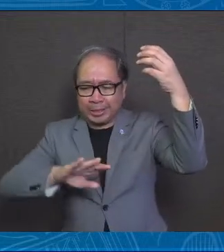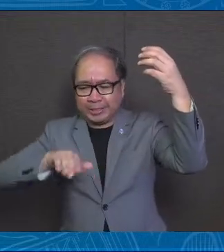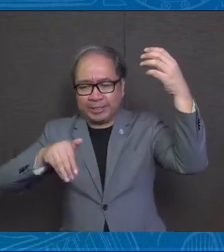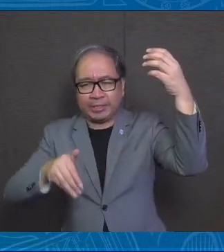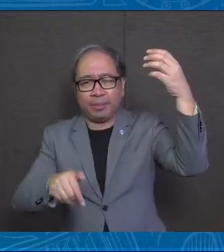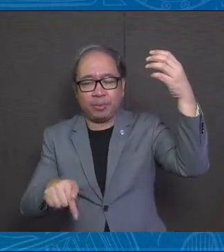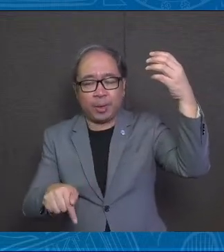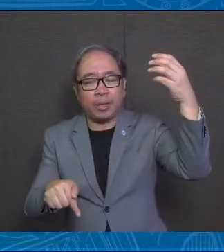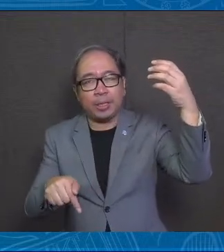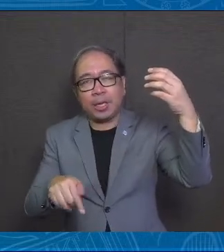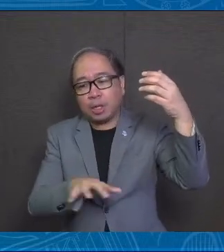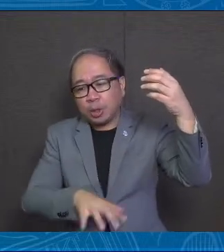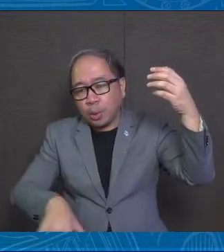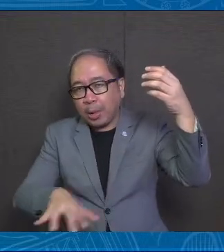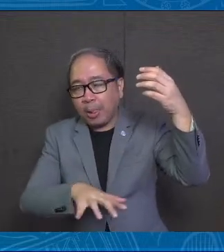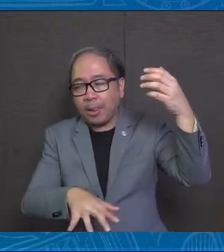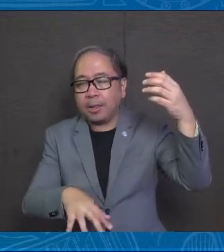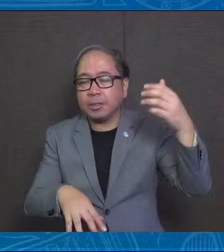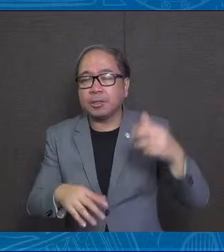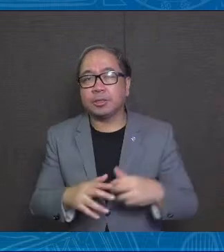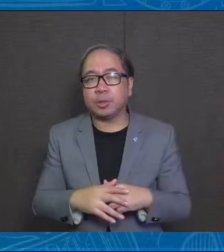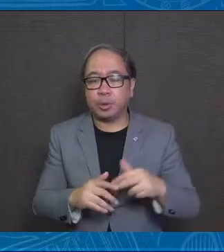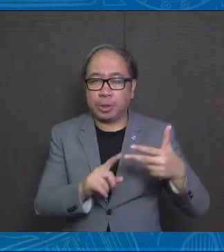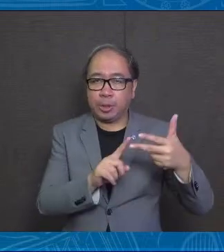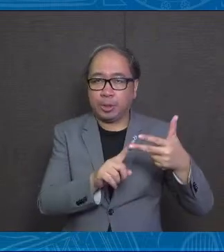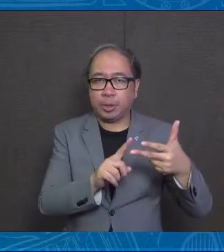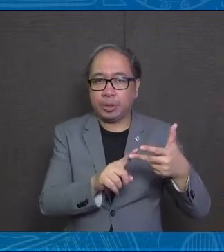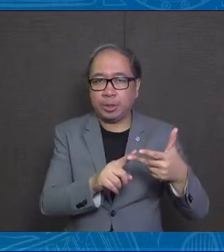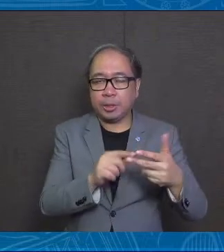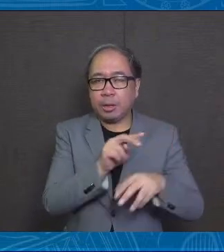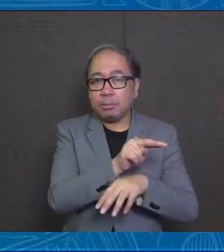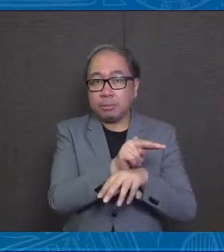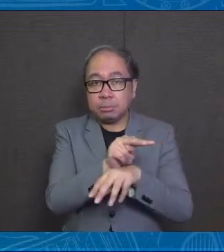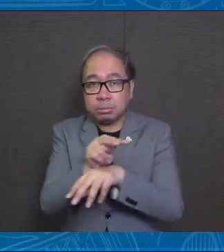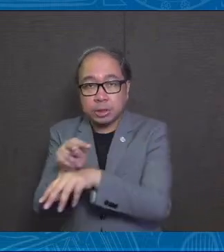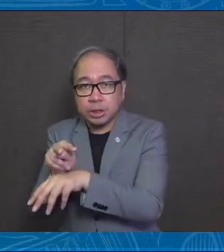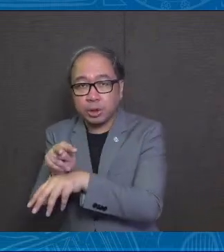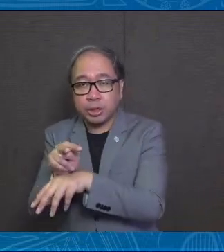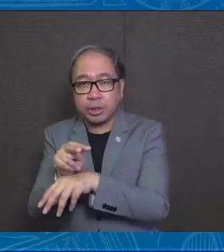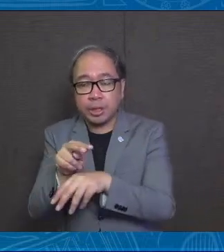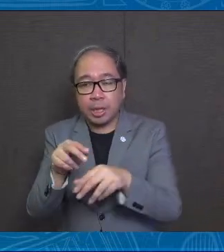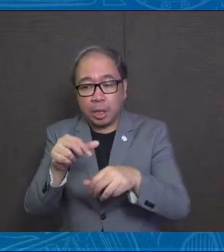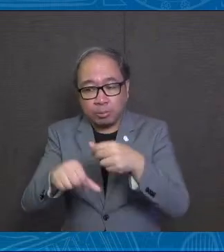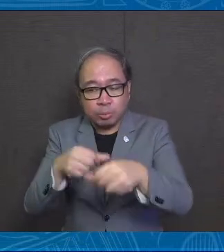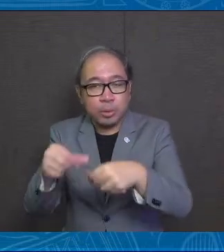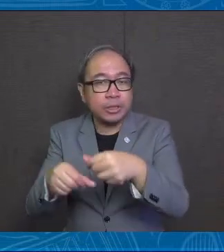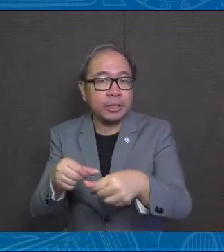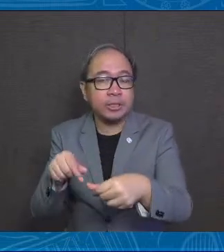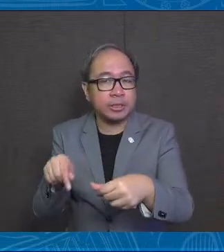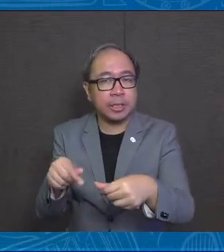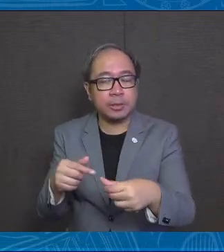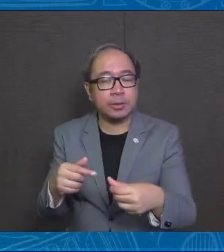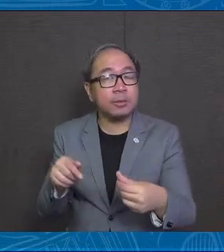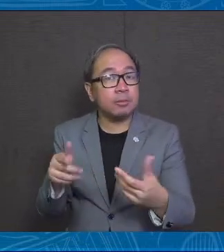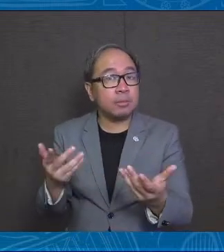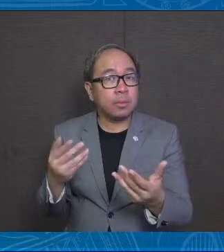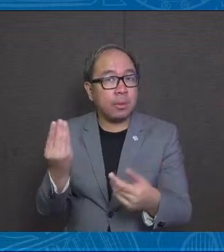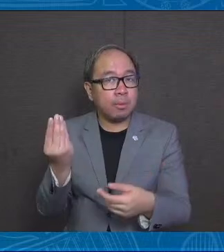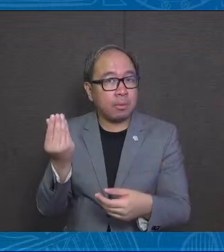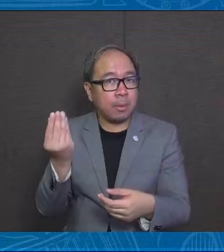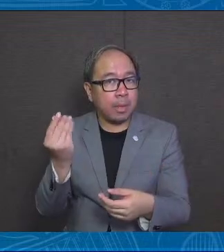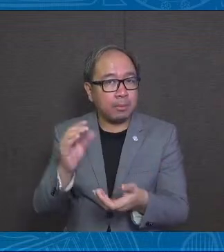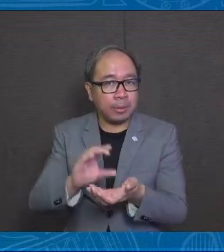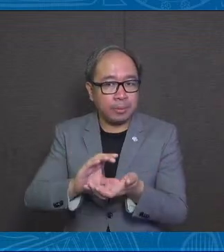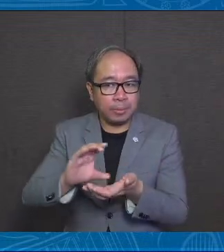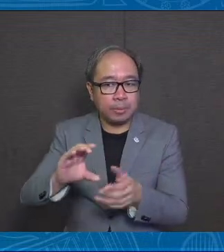issue. And the third one is monitoring of mechanism about the budget